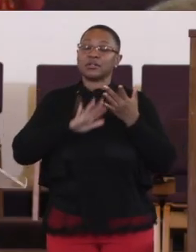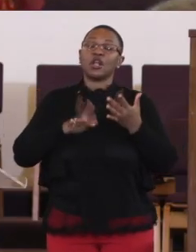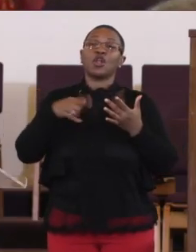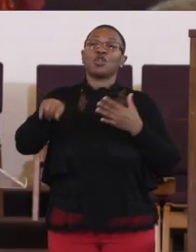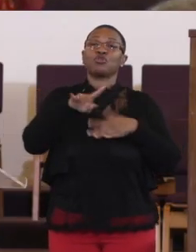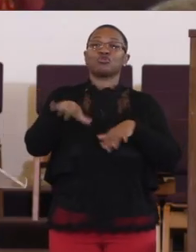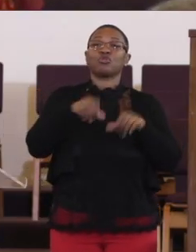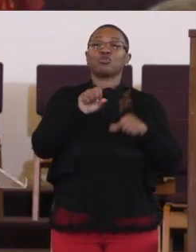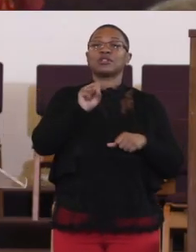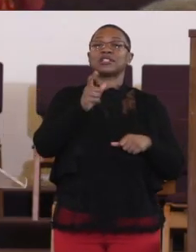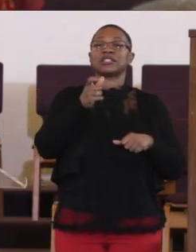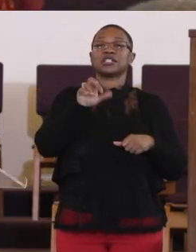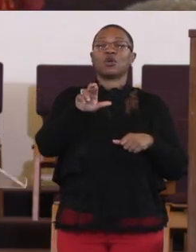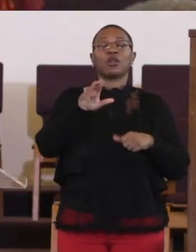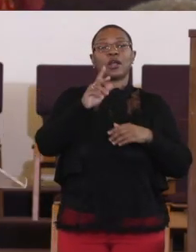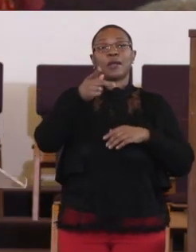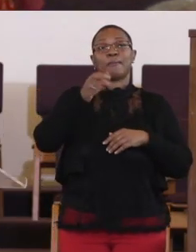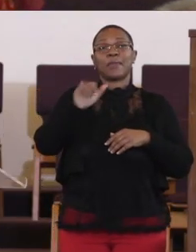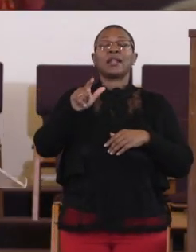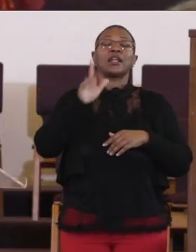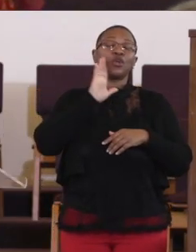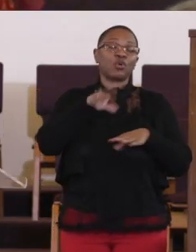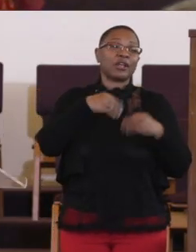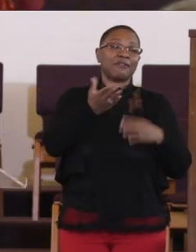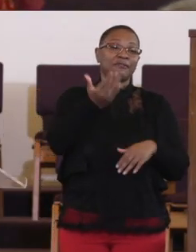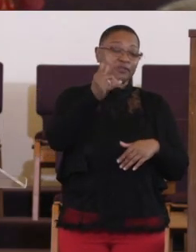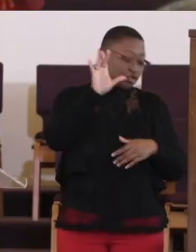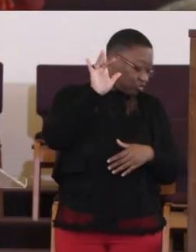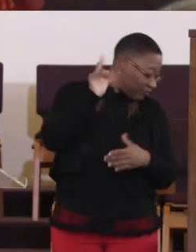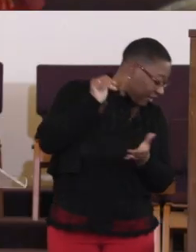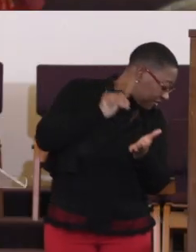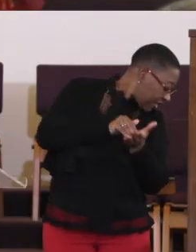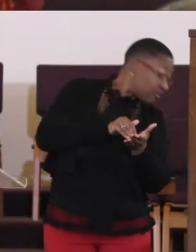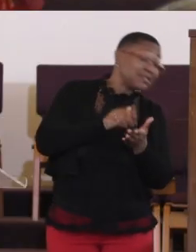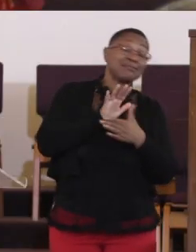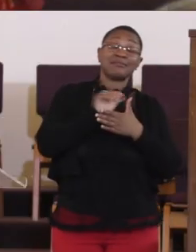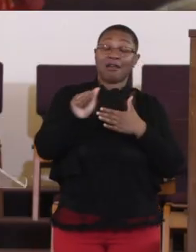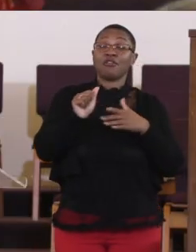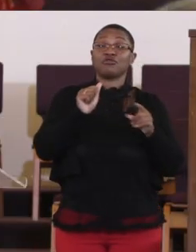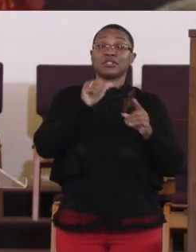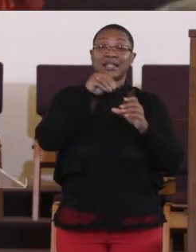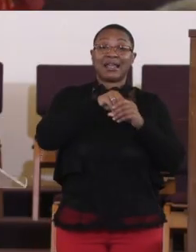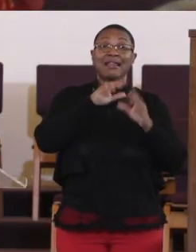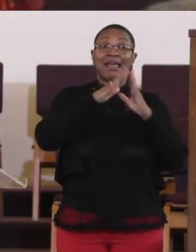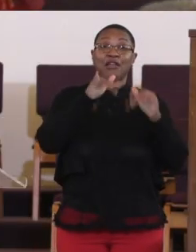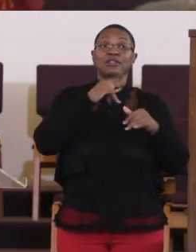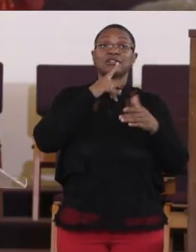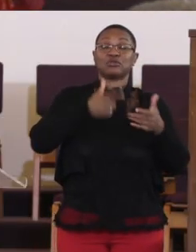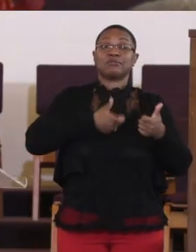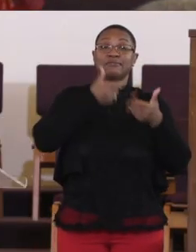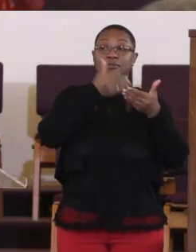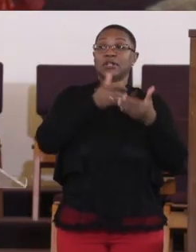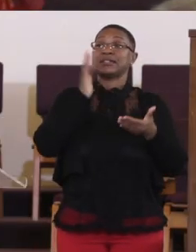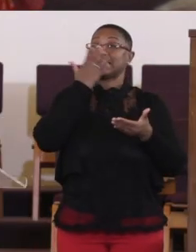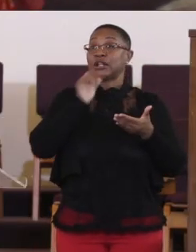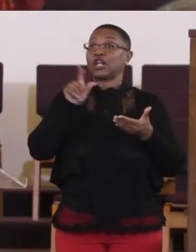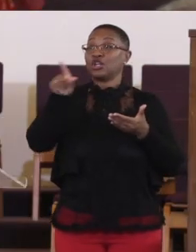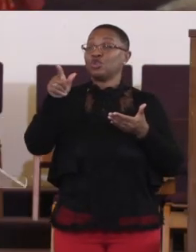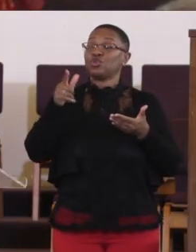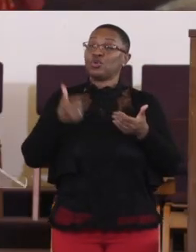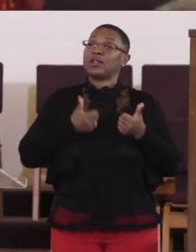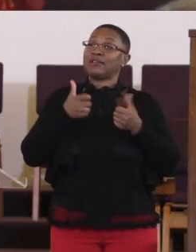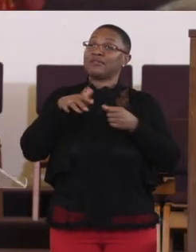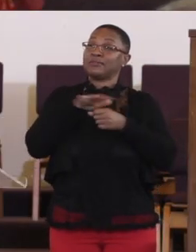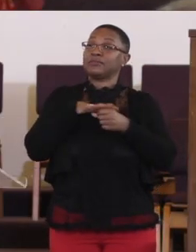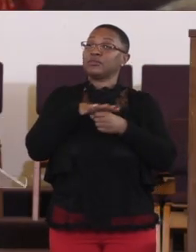to $25,000 going into the houses who stayed nearby. And it sounds like in your case, a new roof to make them